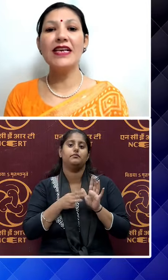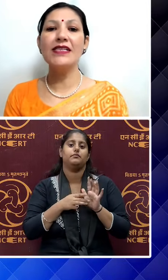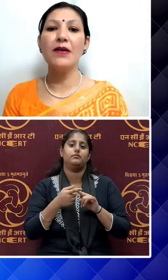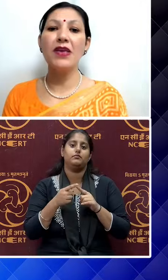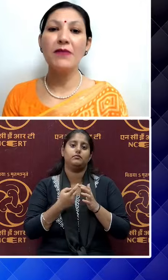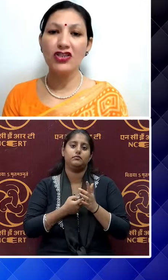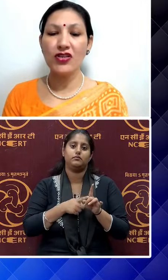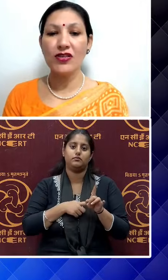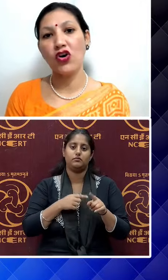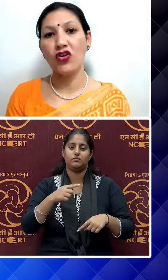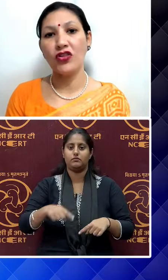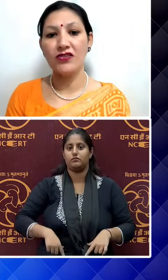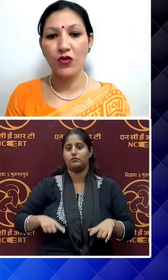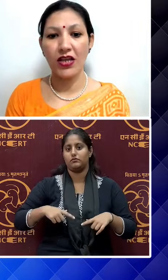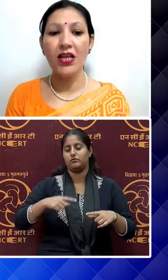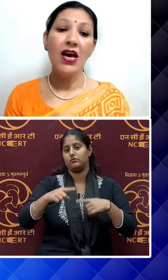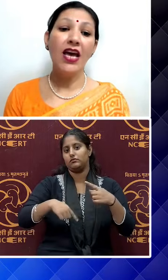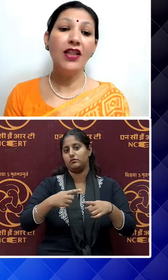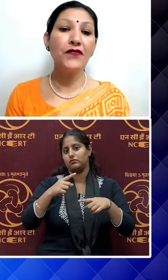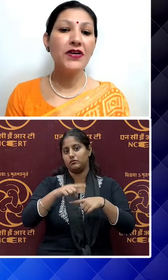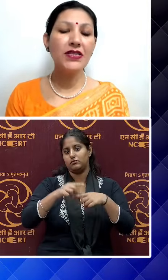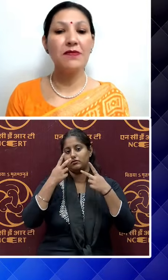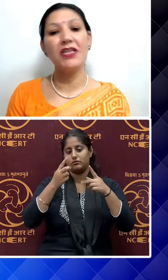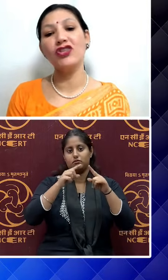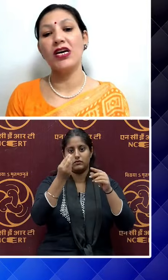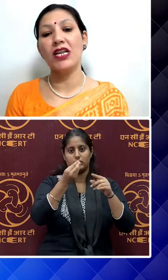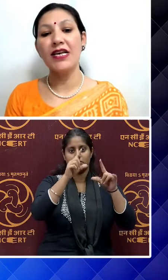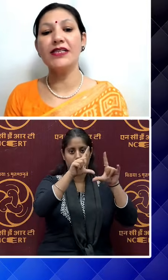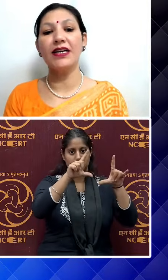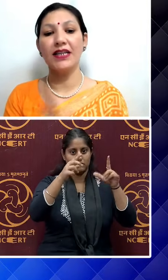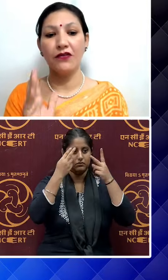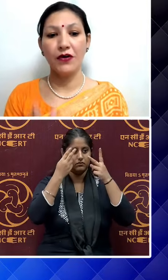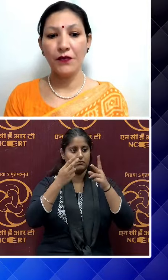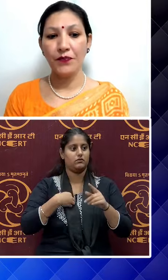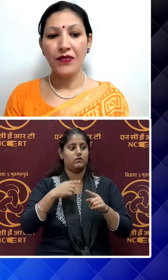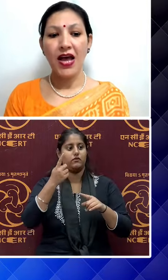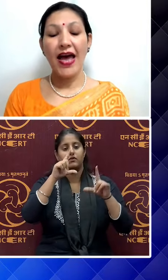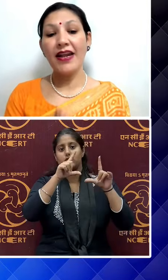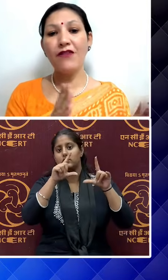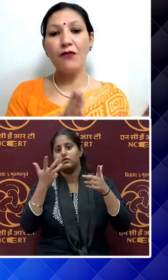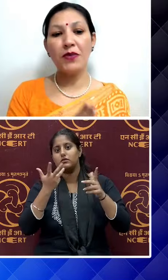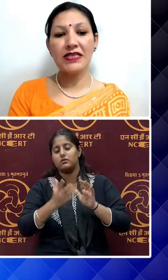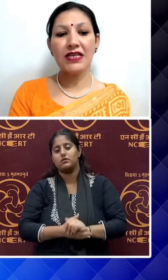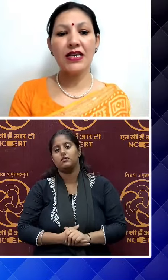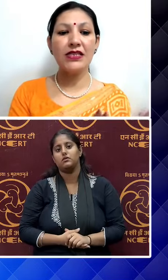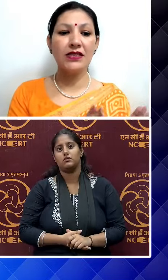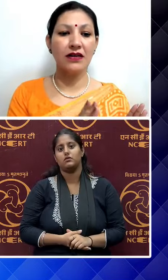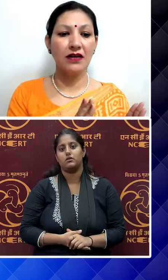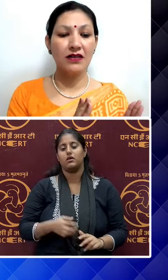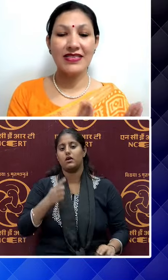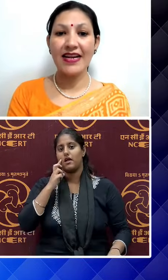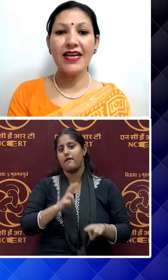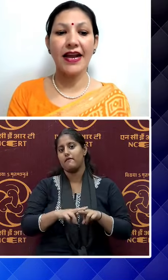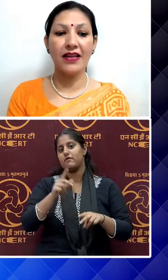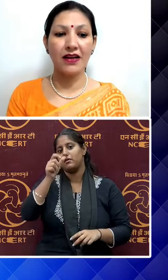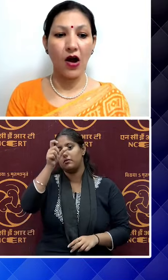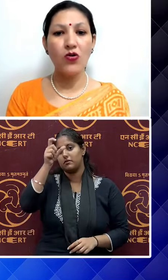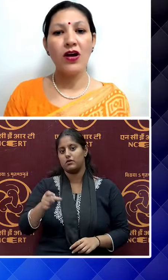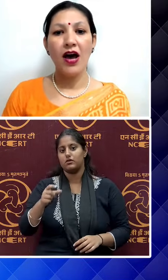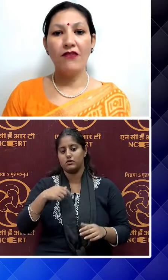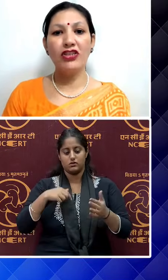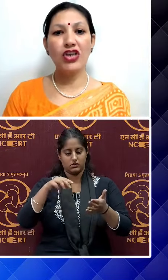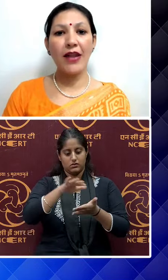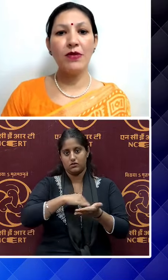can see some images here on the screen. In the first image there is a tower, and if a person is standing at the